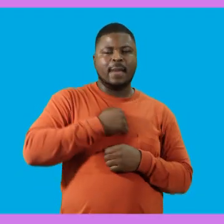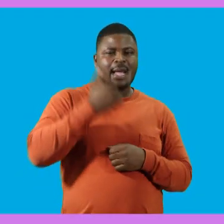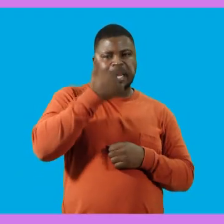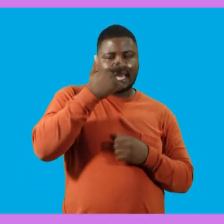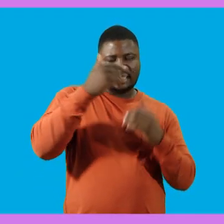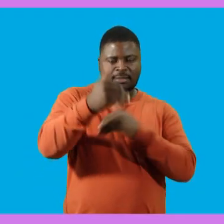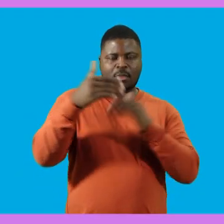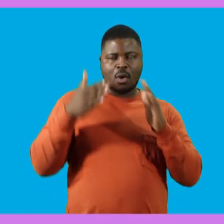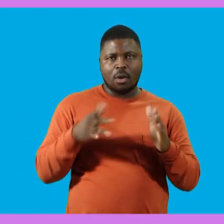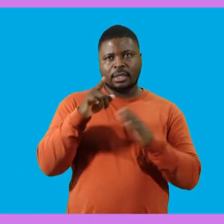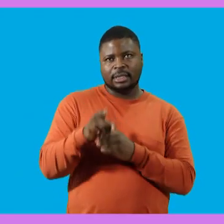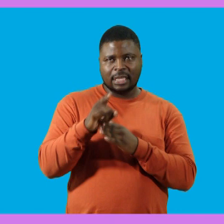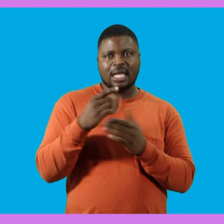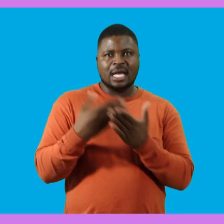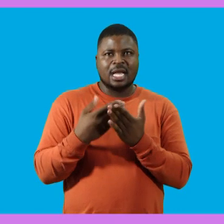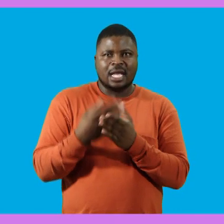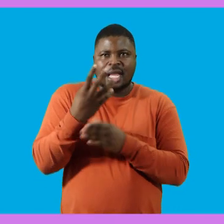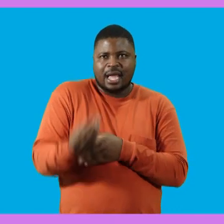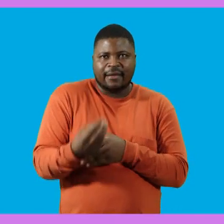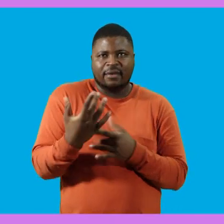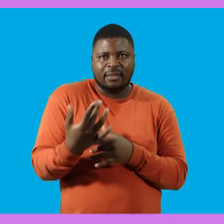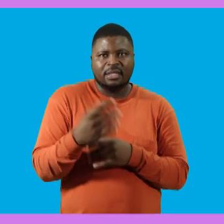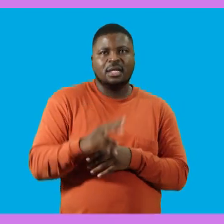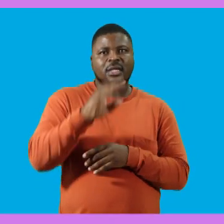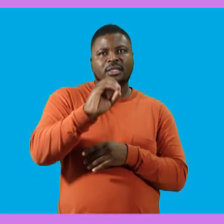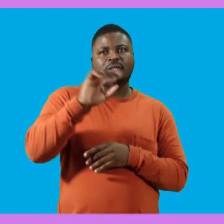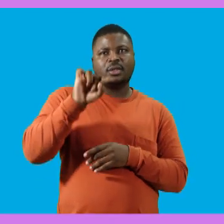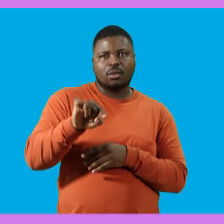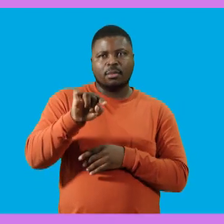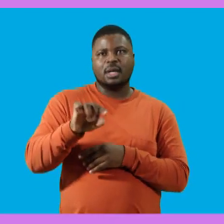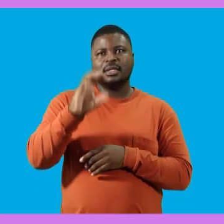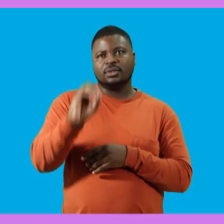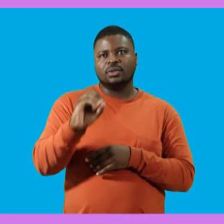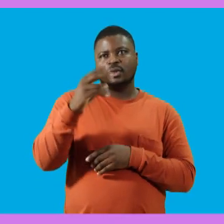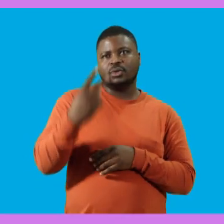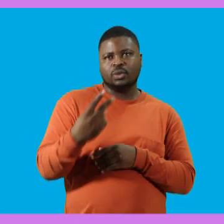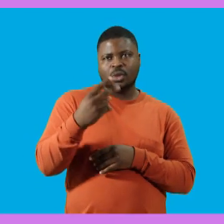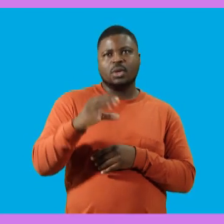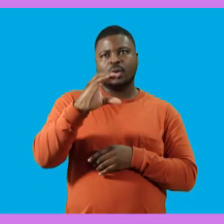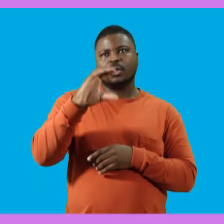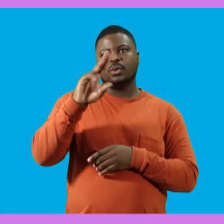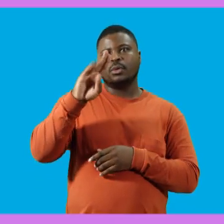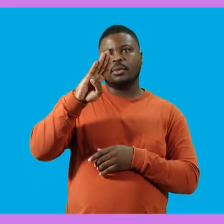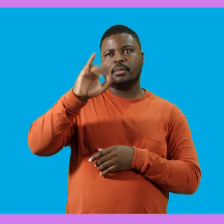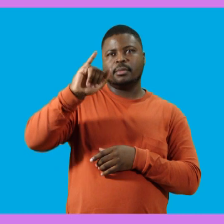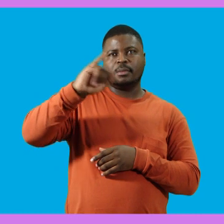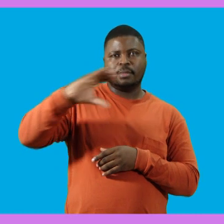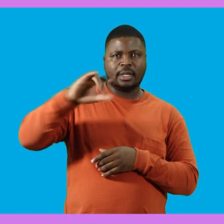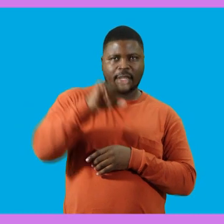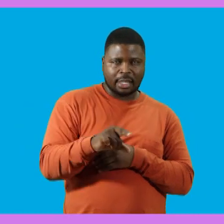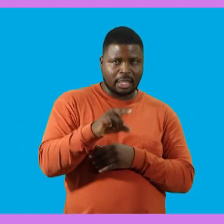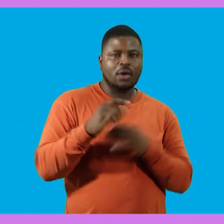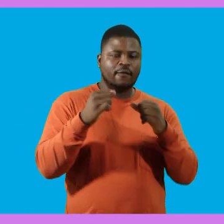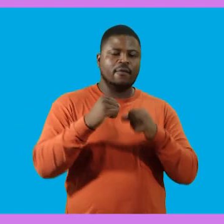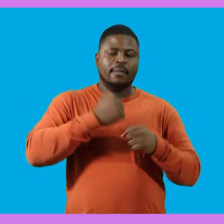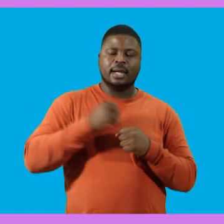Example, my lunchbox occupies 0.02 cubic meters of my desk. It